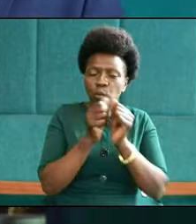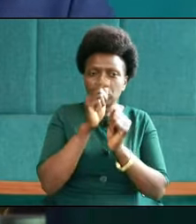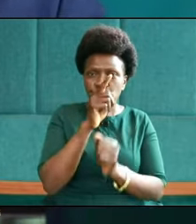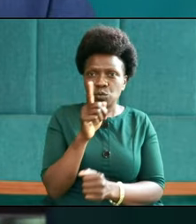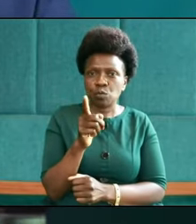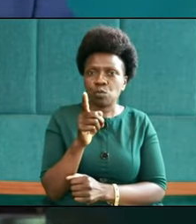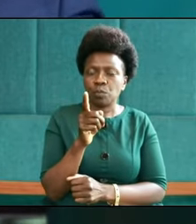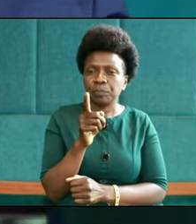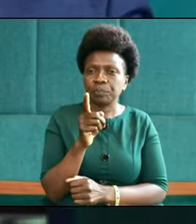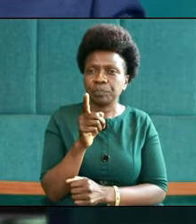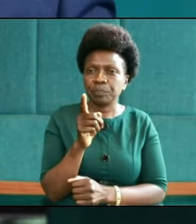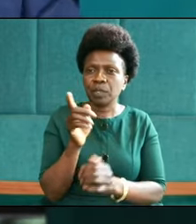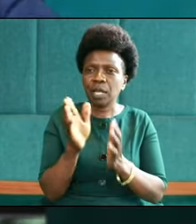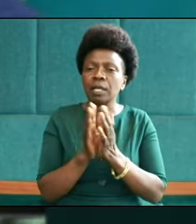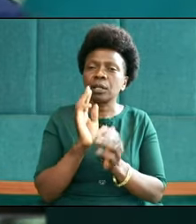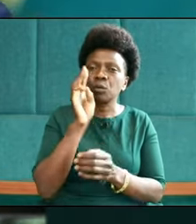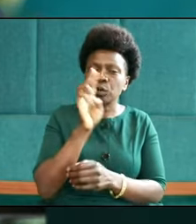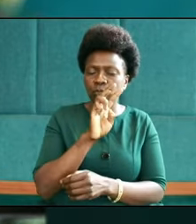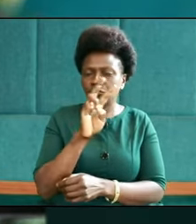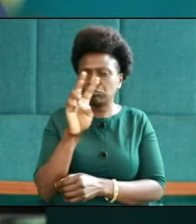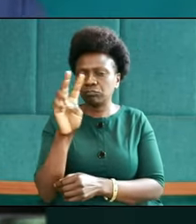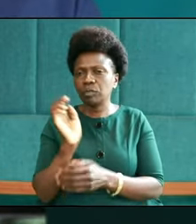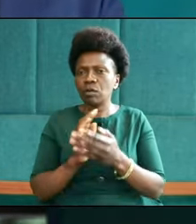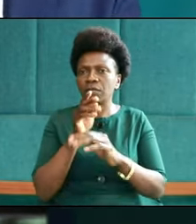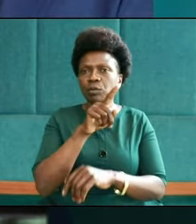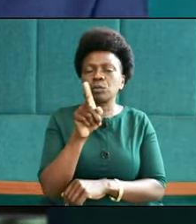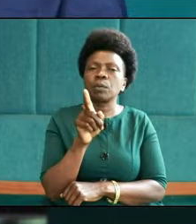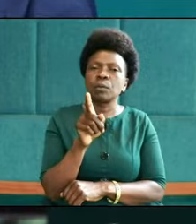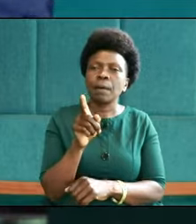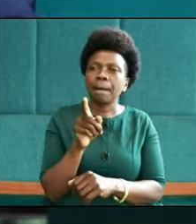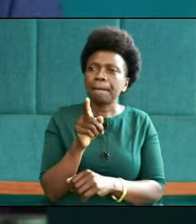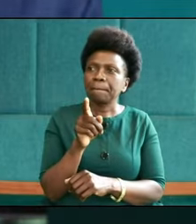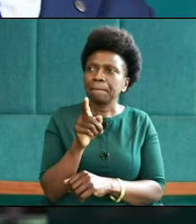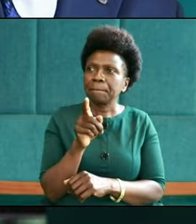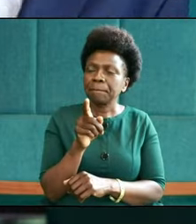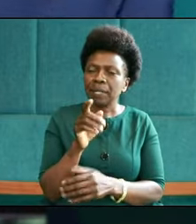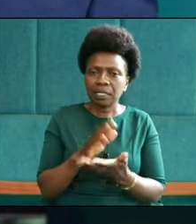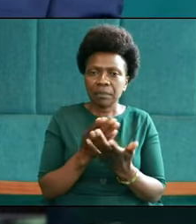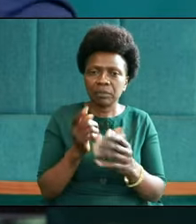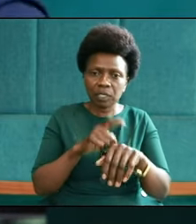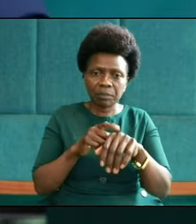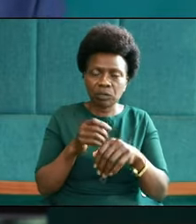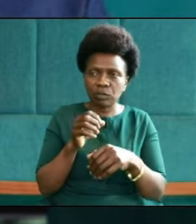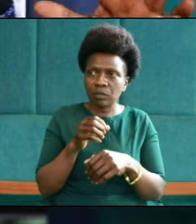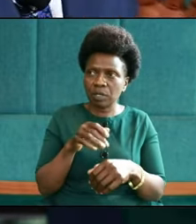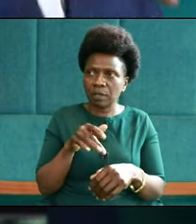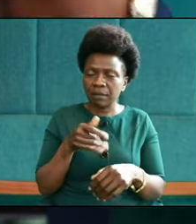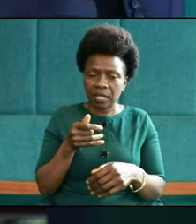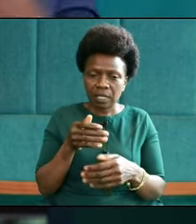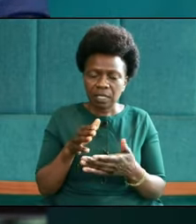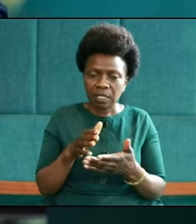you and I will watch over you. By the way, sometimes we feel some other